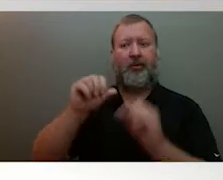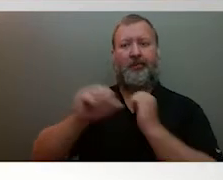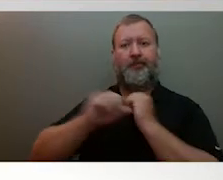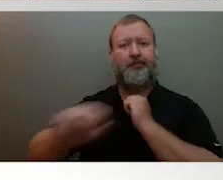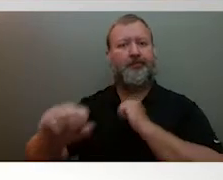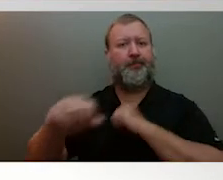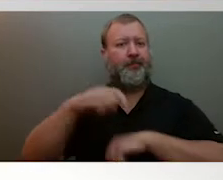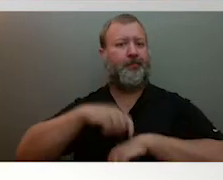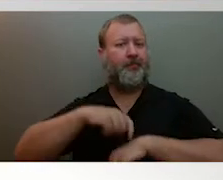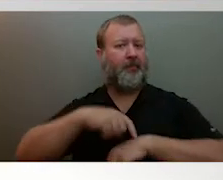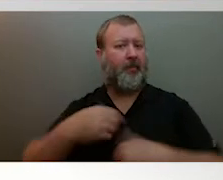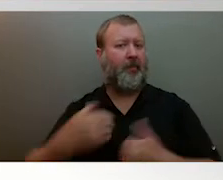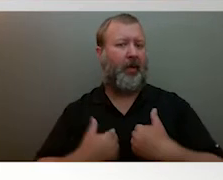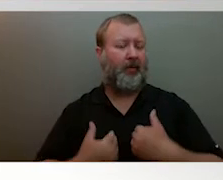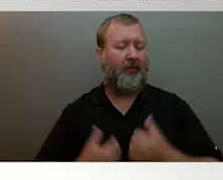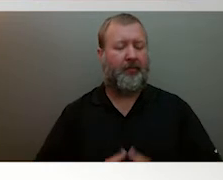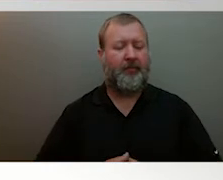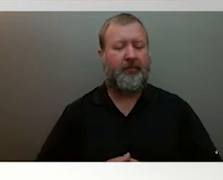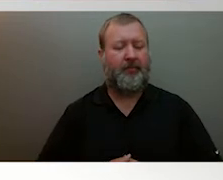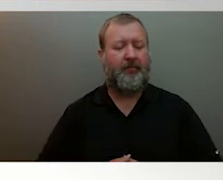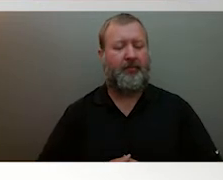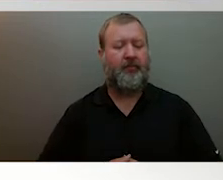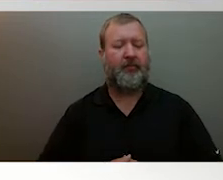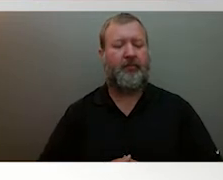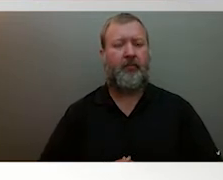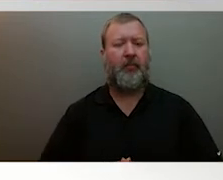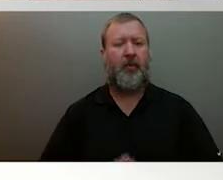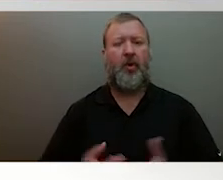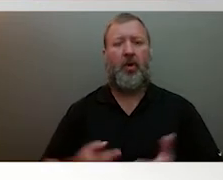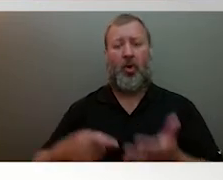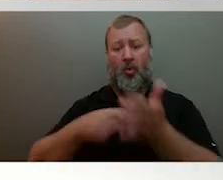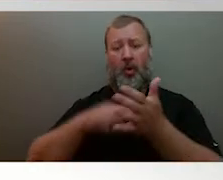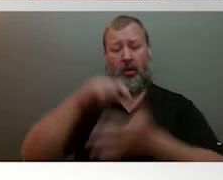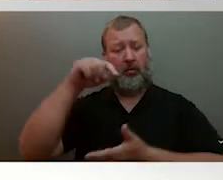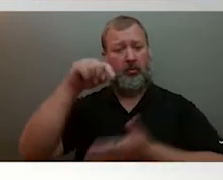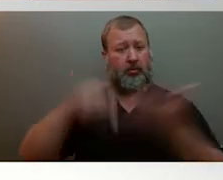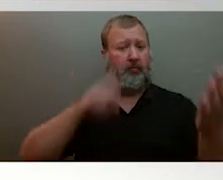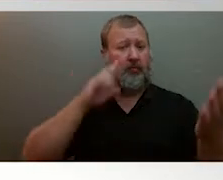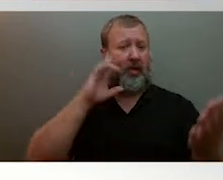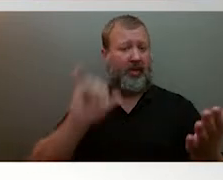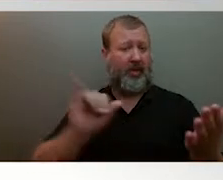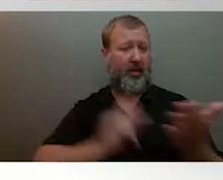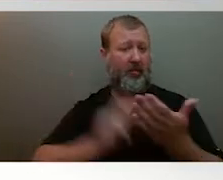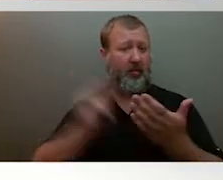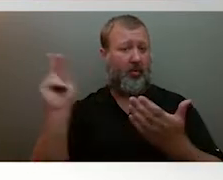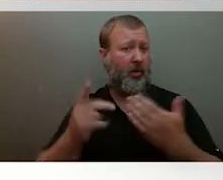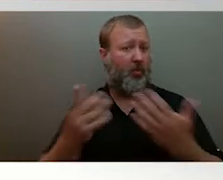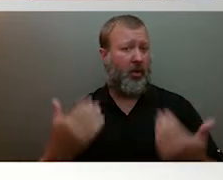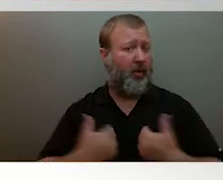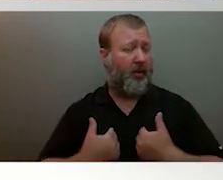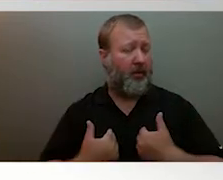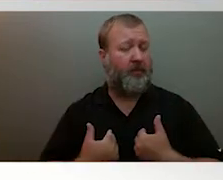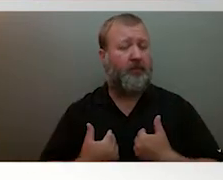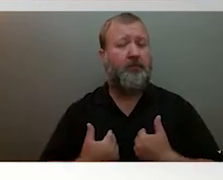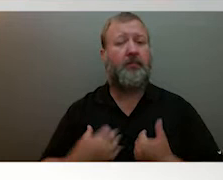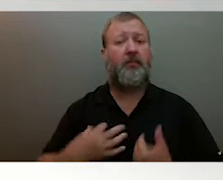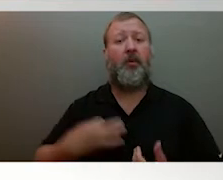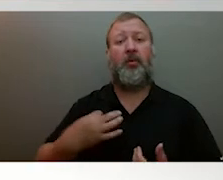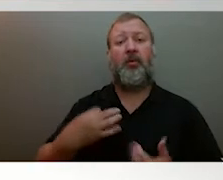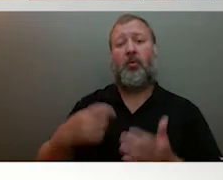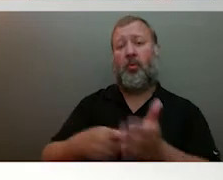time. What is the criteria for eligibility for the hospital homebound program?